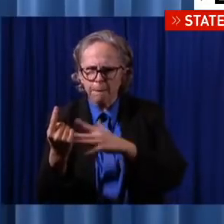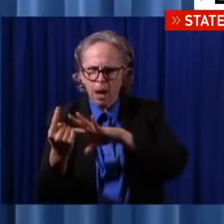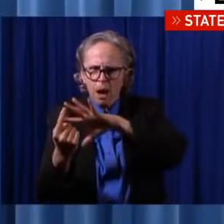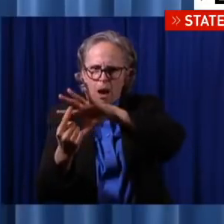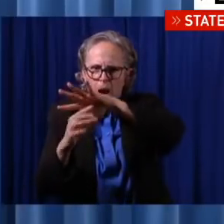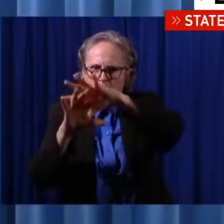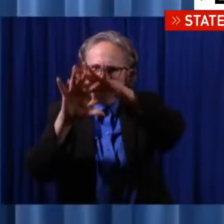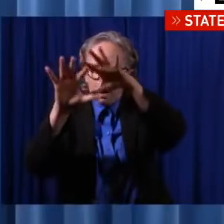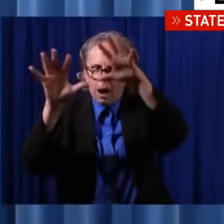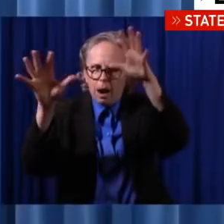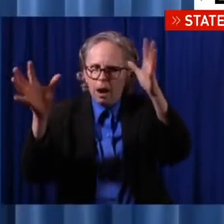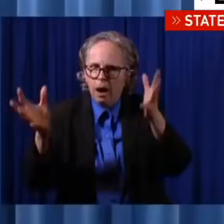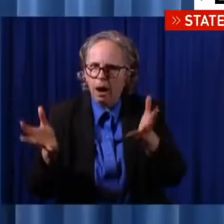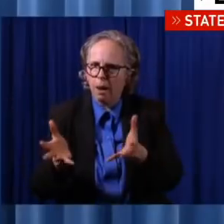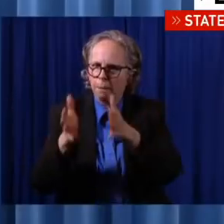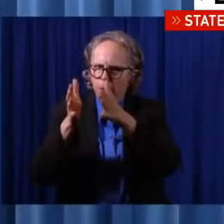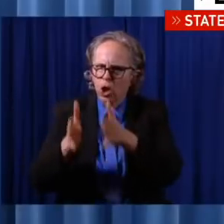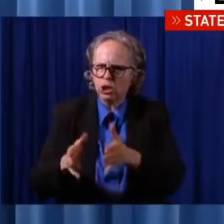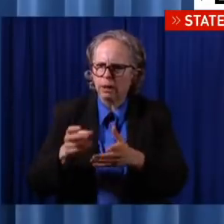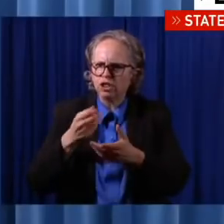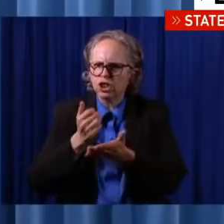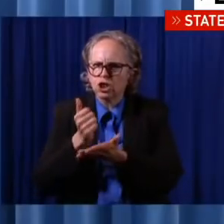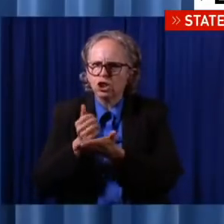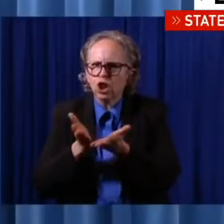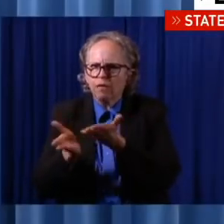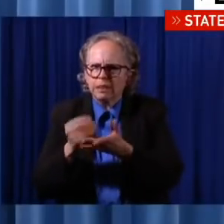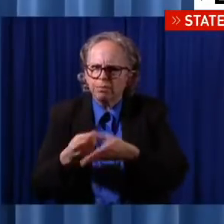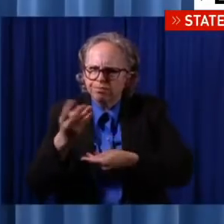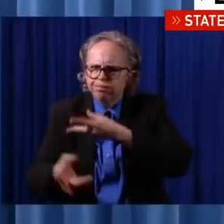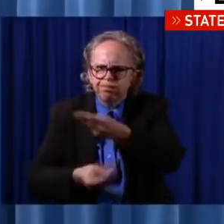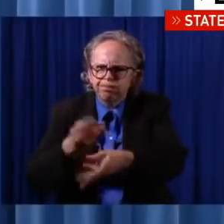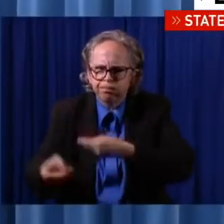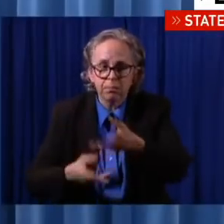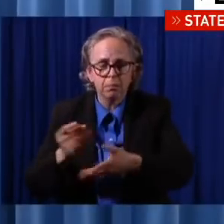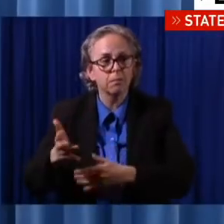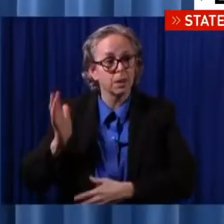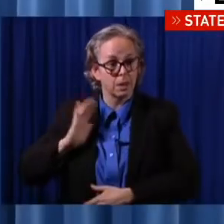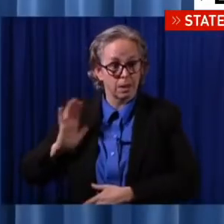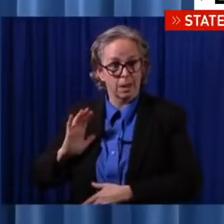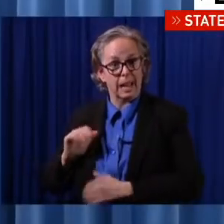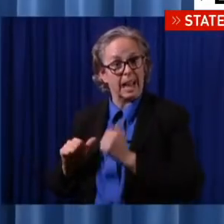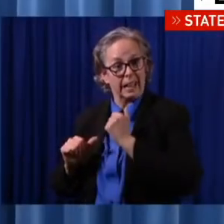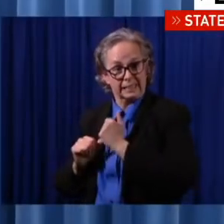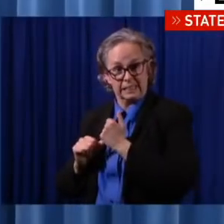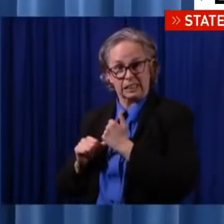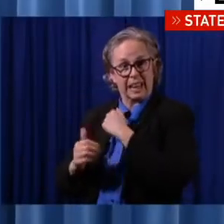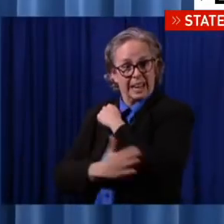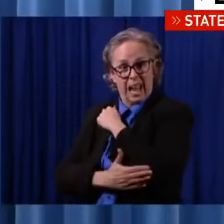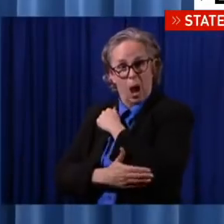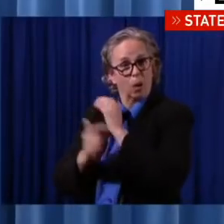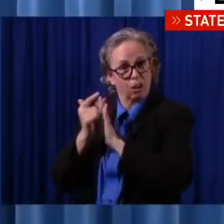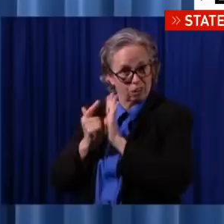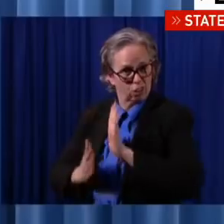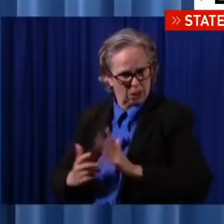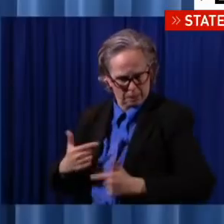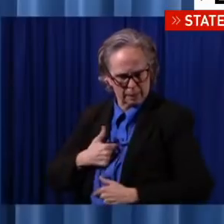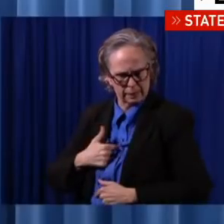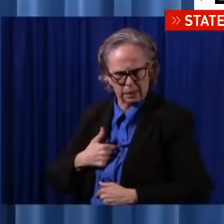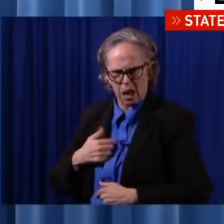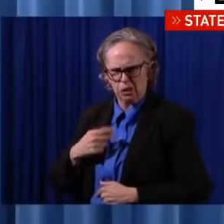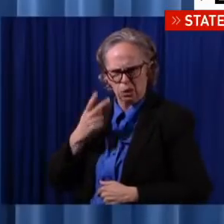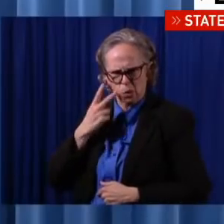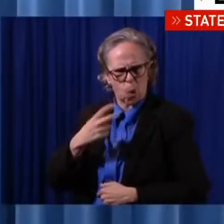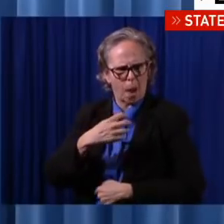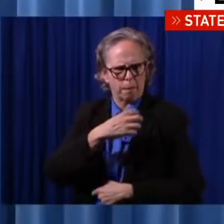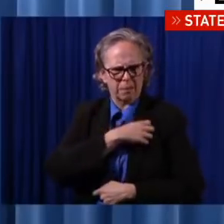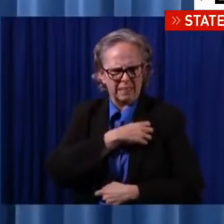at least to when I was an assistant county prosecuting attorney, and we would see police dealing with things where they really were not prepared to deal